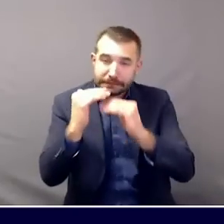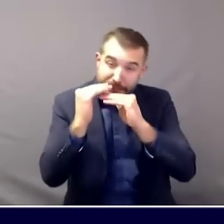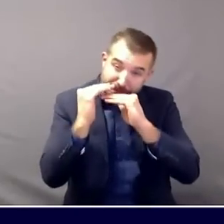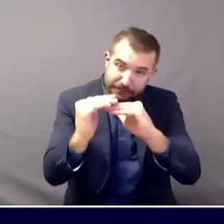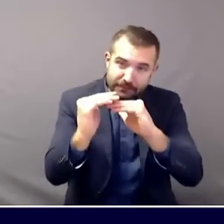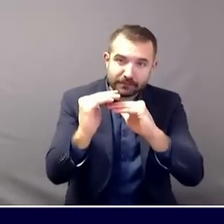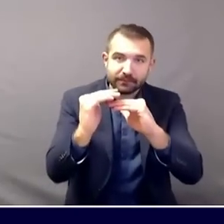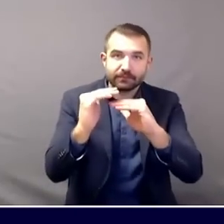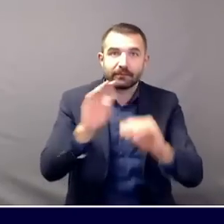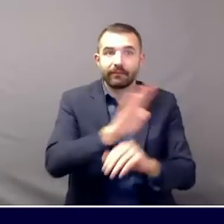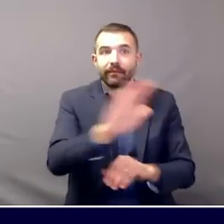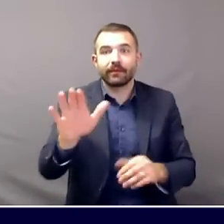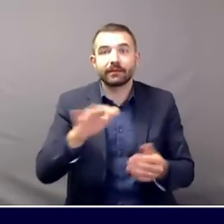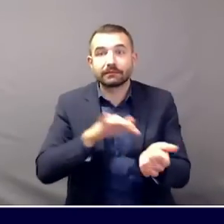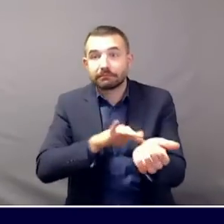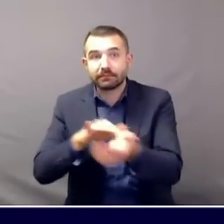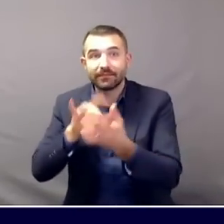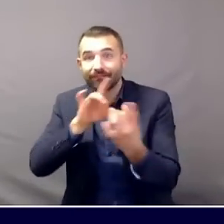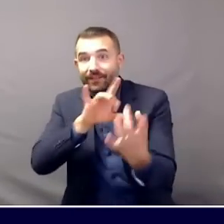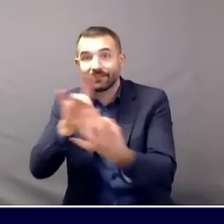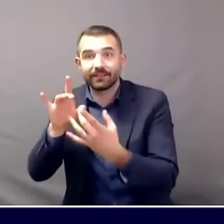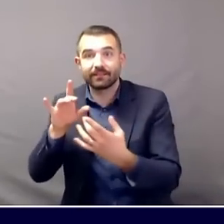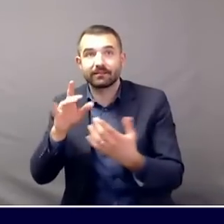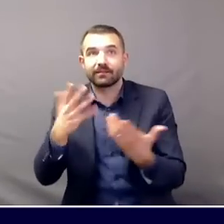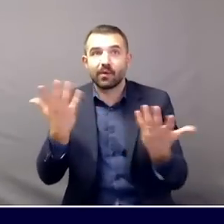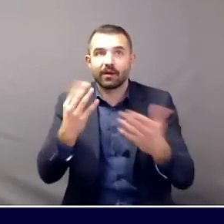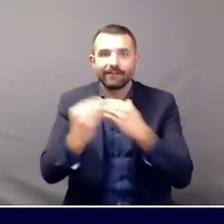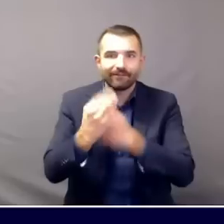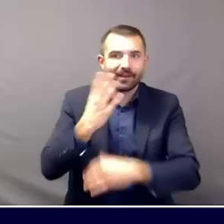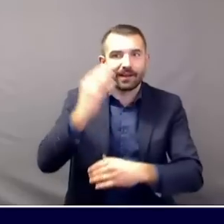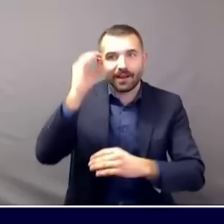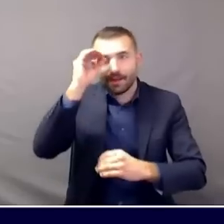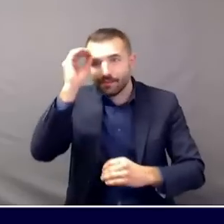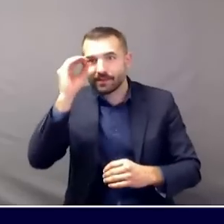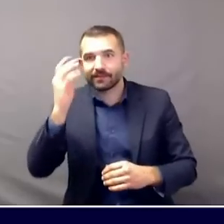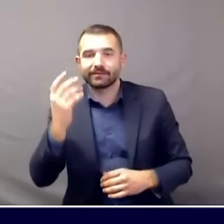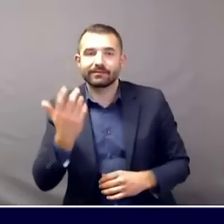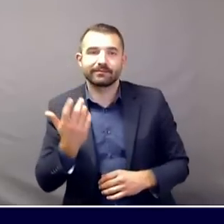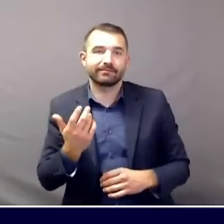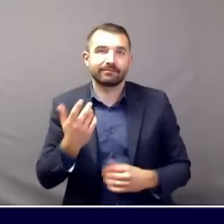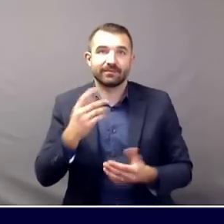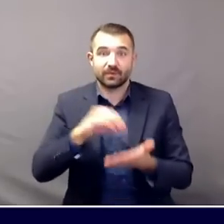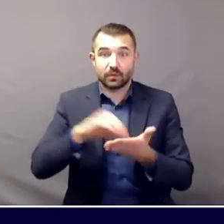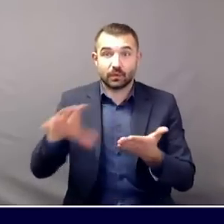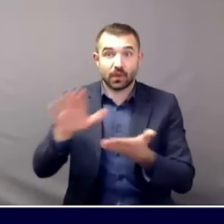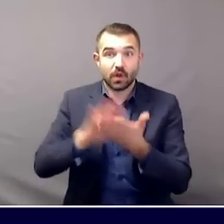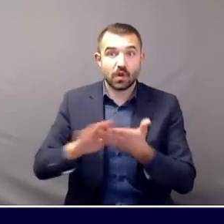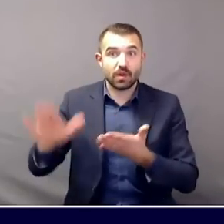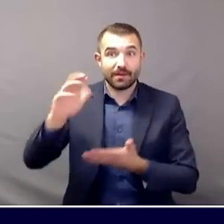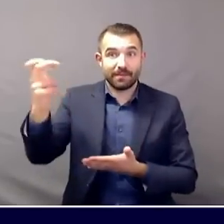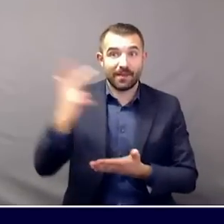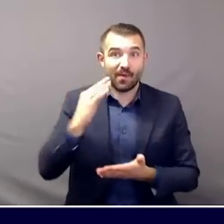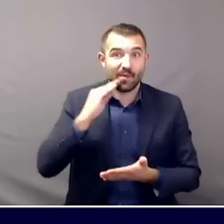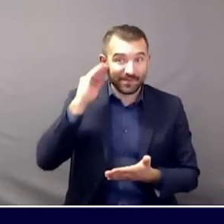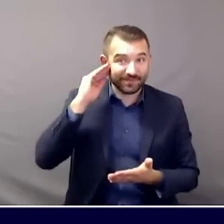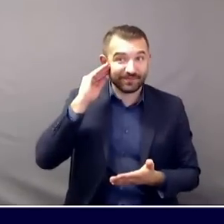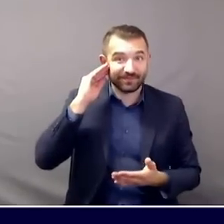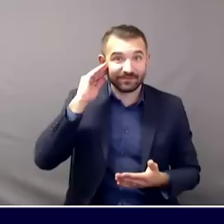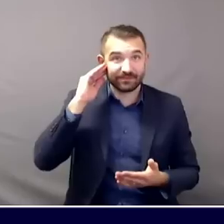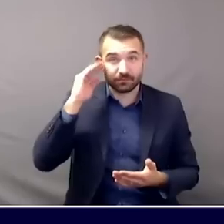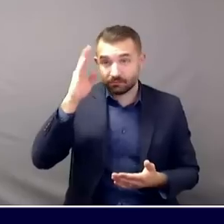input. And we know that there will be college students coming home from college. There will be an